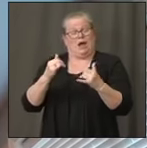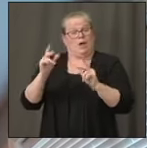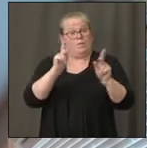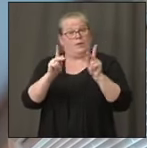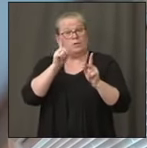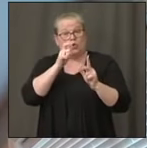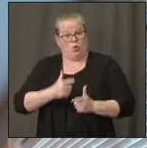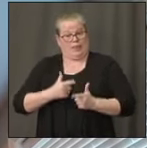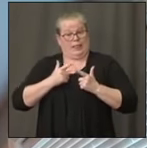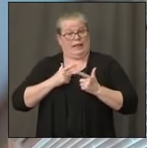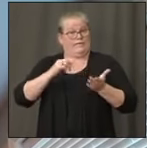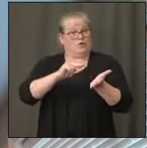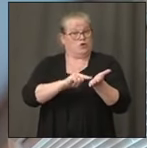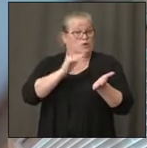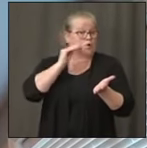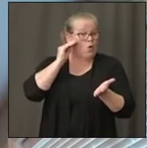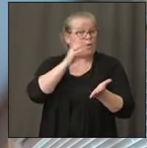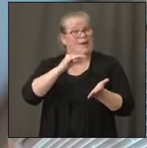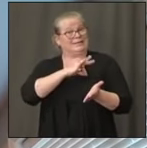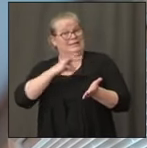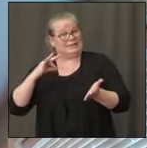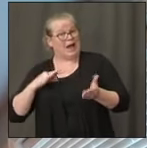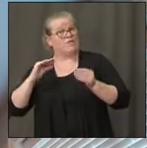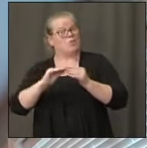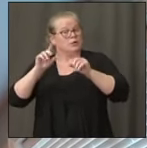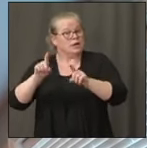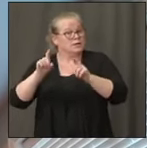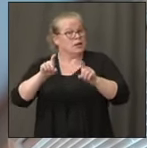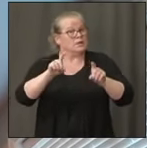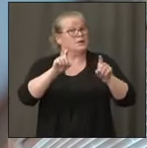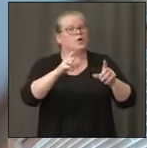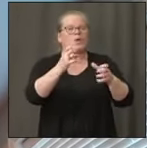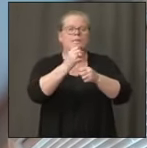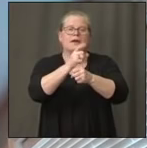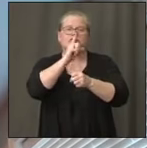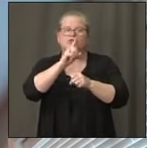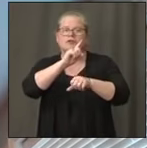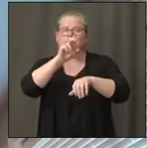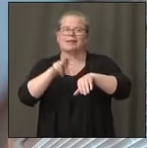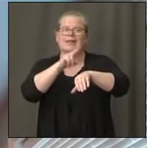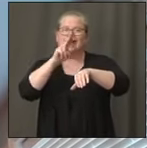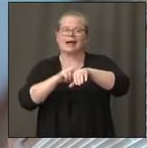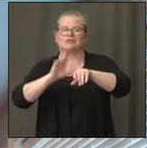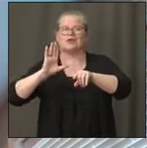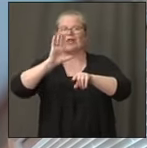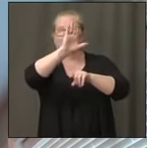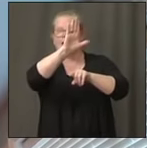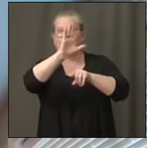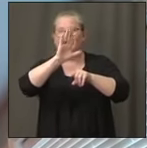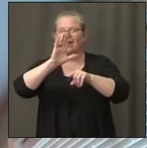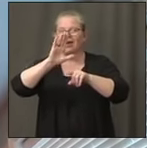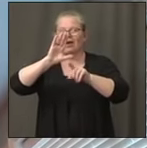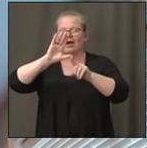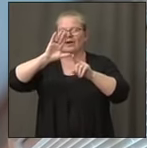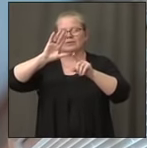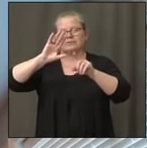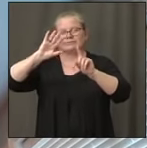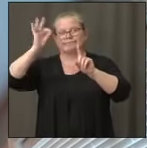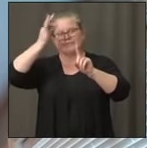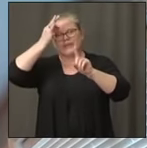we want to make sure that we are both aligning with the national requirements for reporting and making sure that we're giving consistent